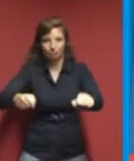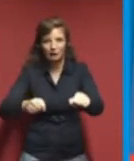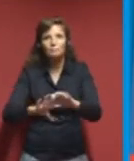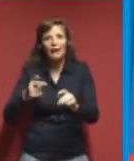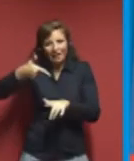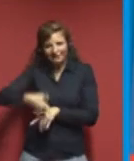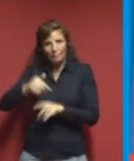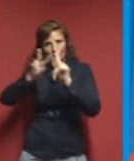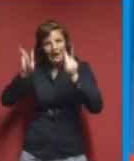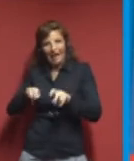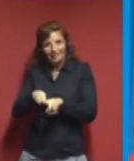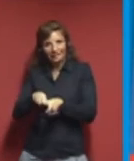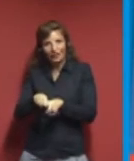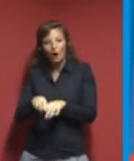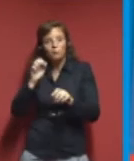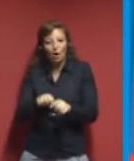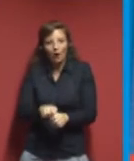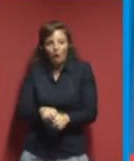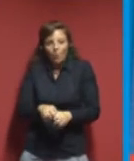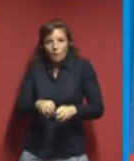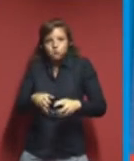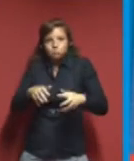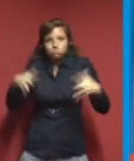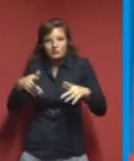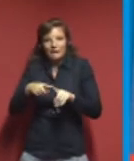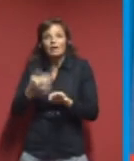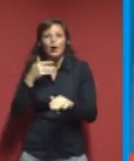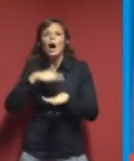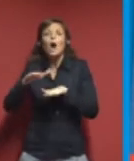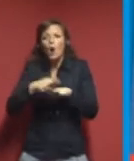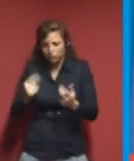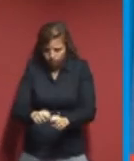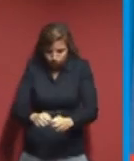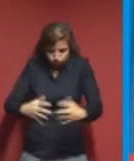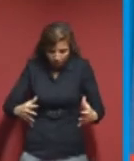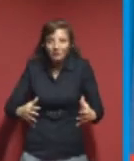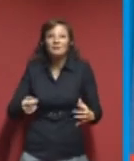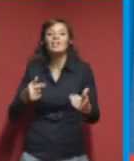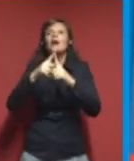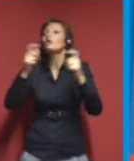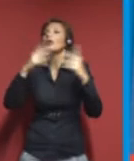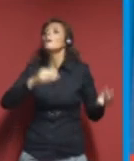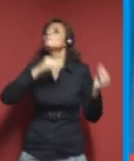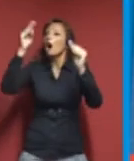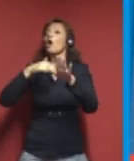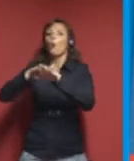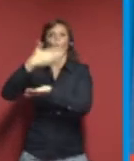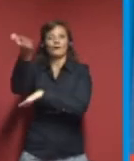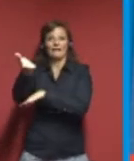scooted right out from under me, and I landed right on my butt. teaching her wireless.